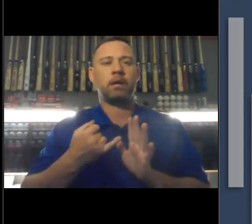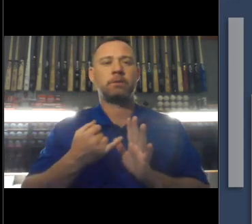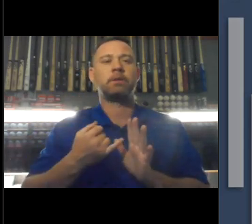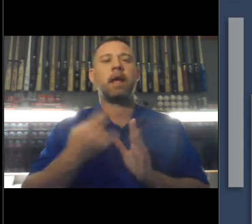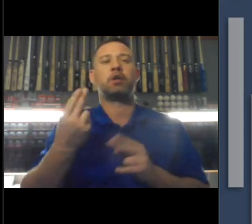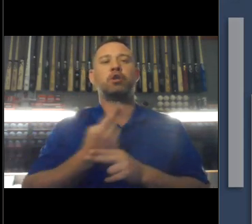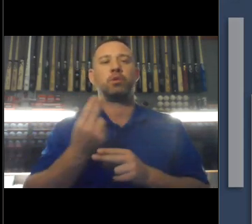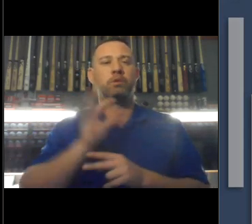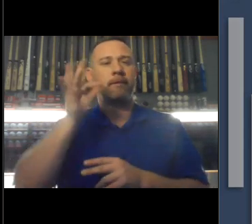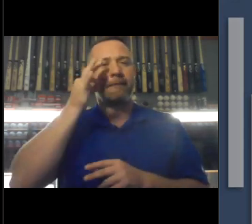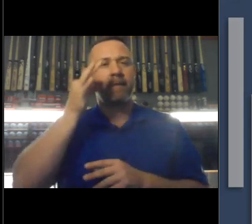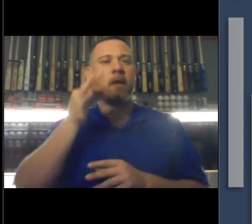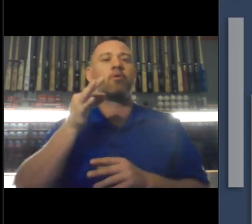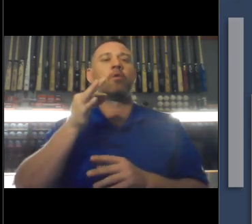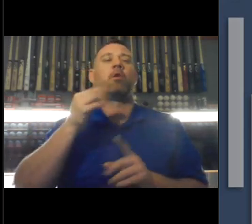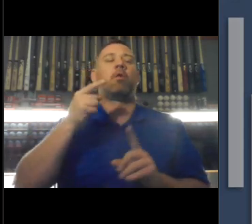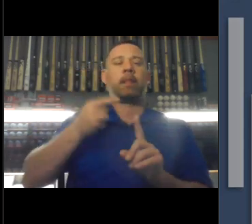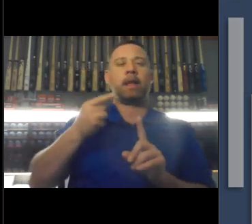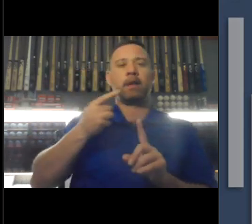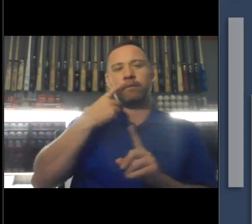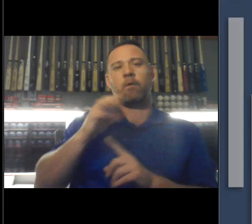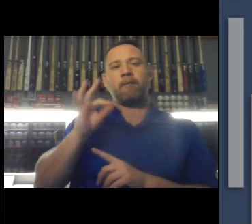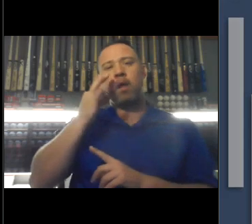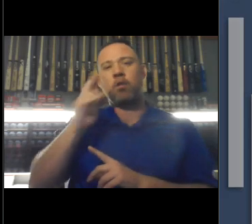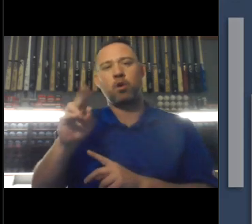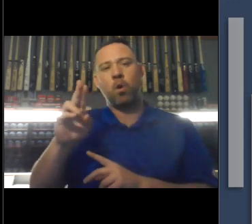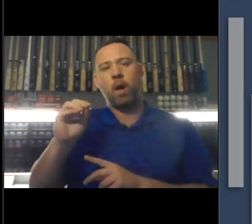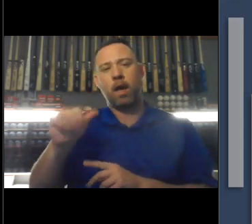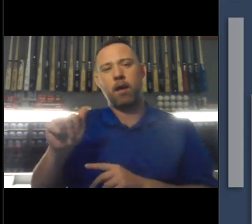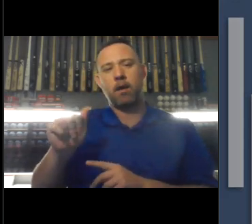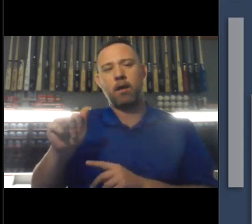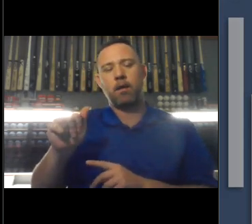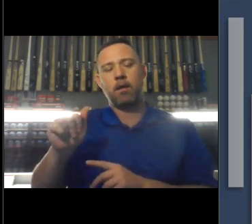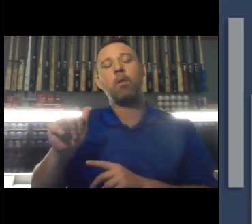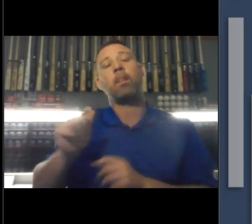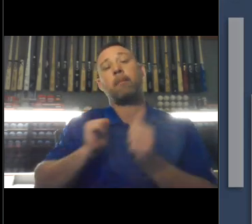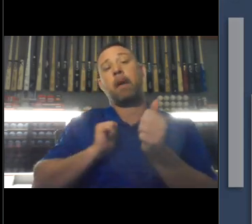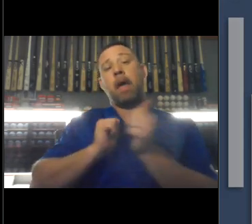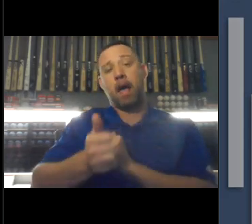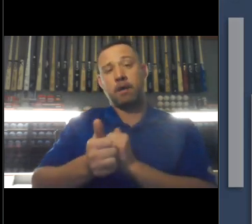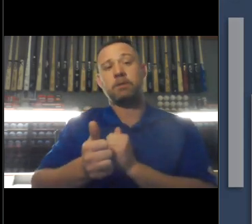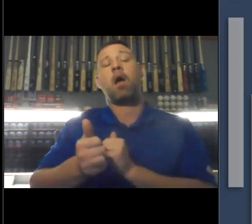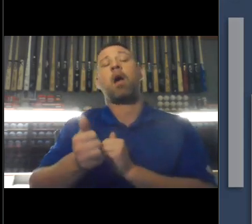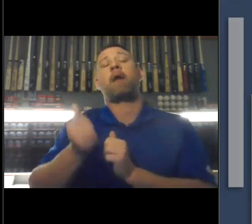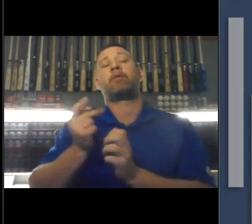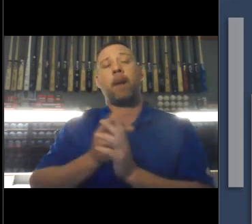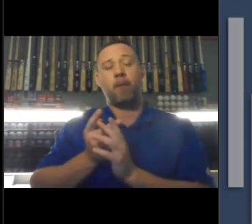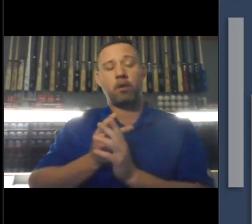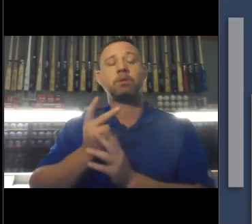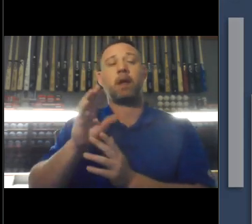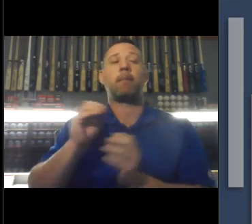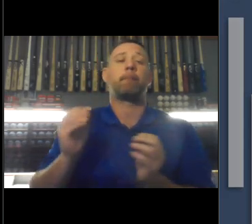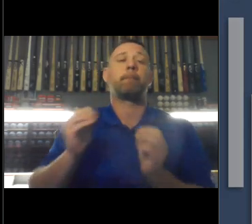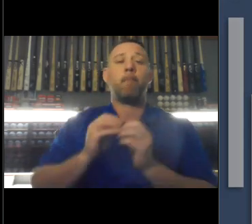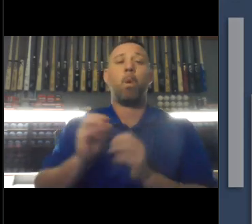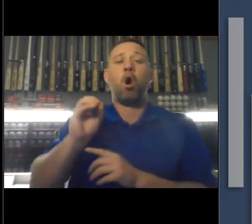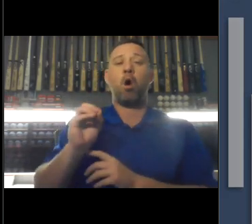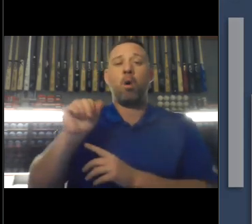federal obligation authority or OA. With the passage of the bipartisan infrastructure law and more OA